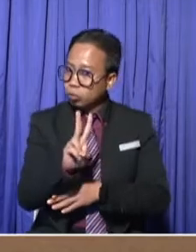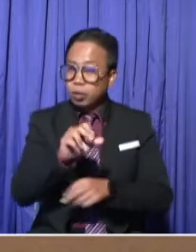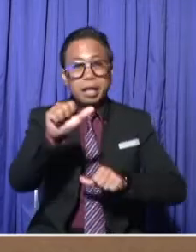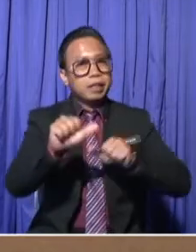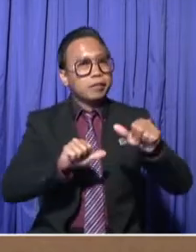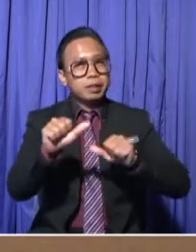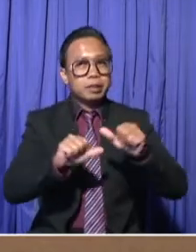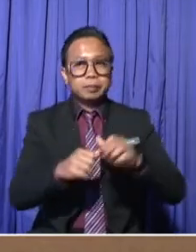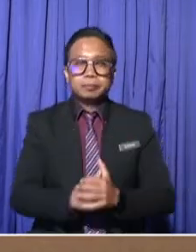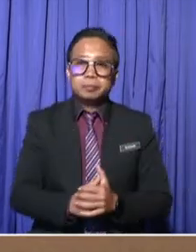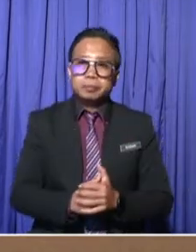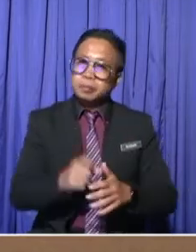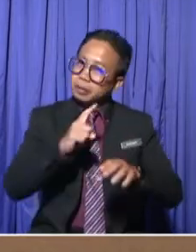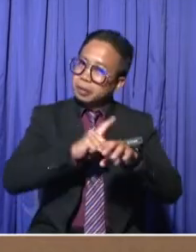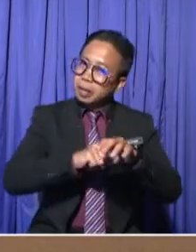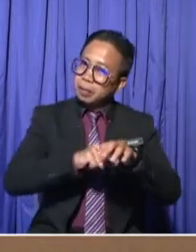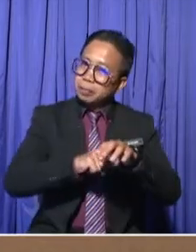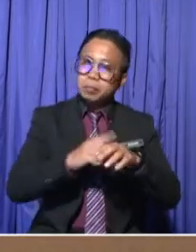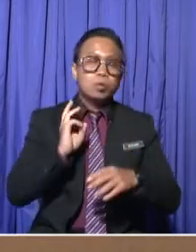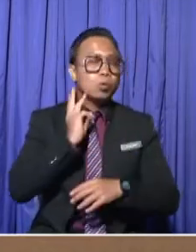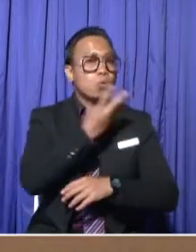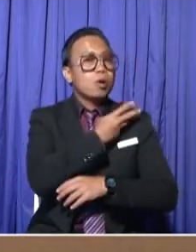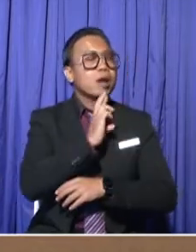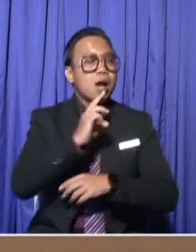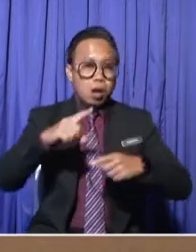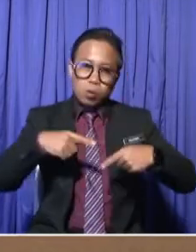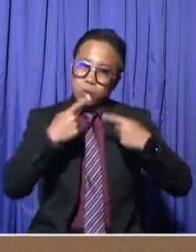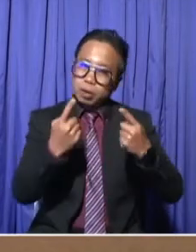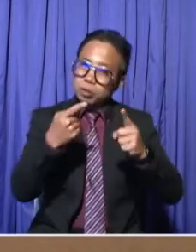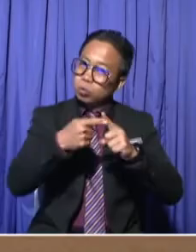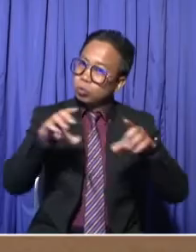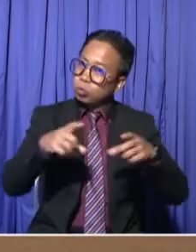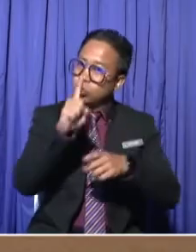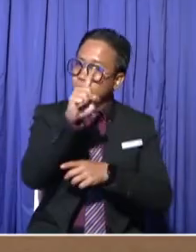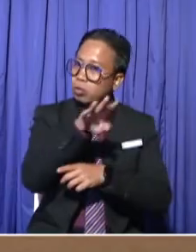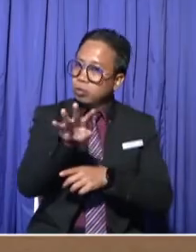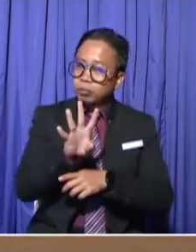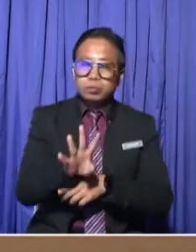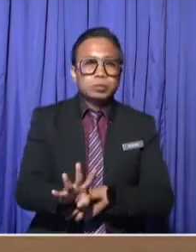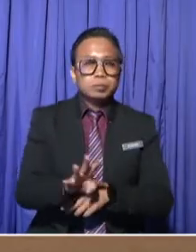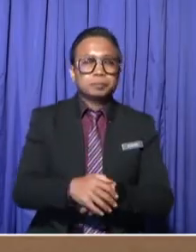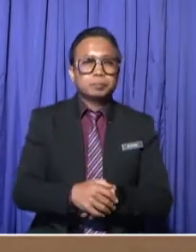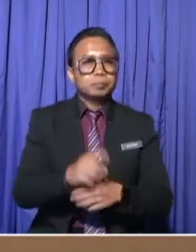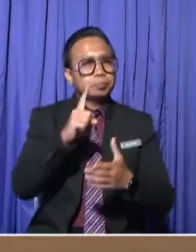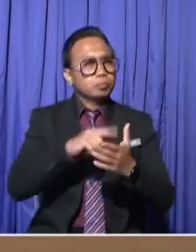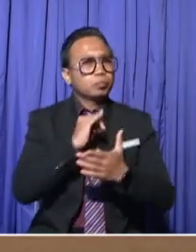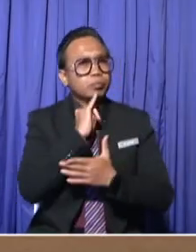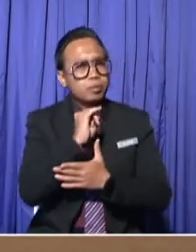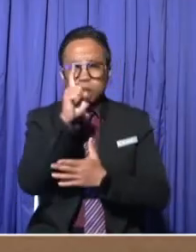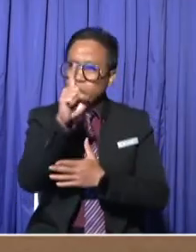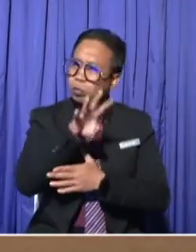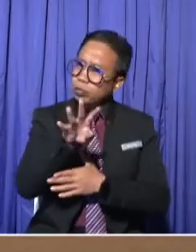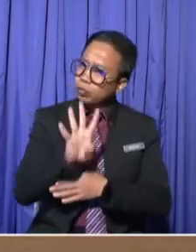activity. This time, we are going to do 1/4. What is